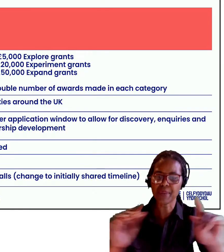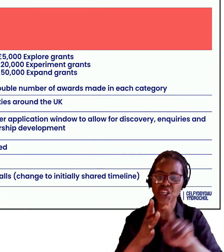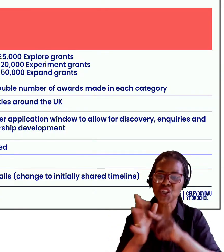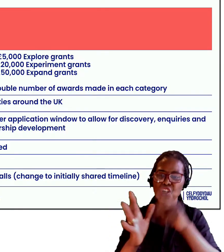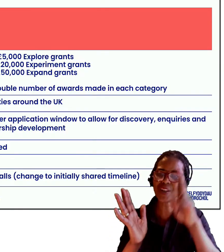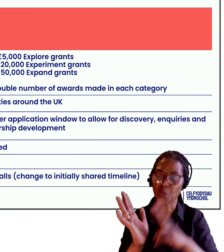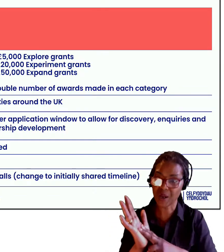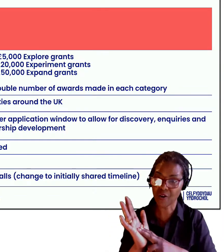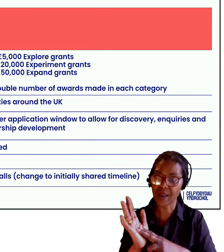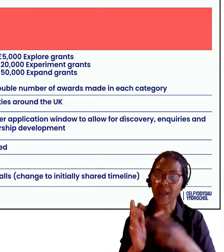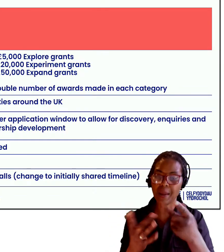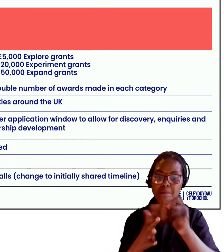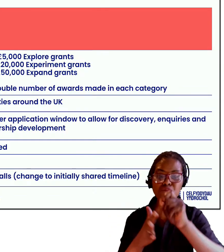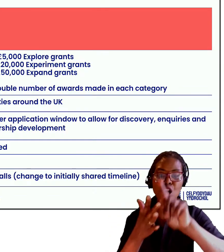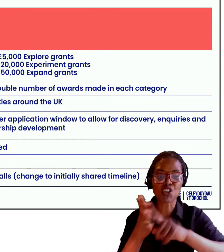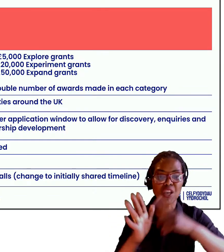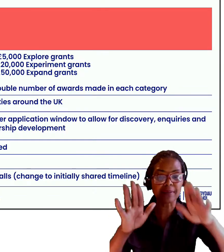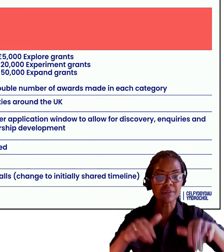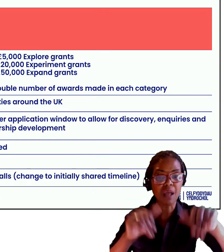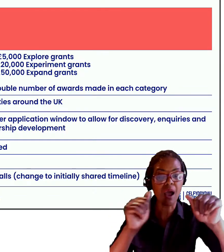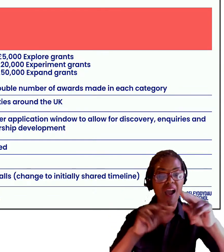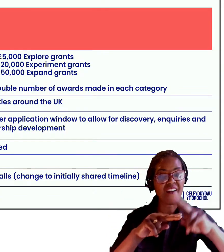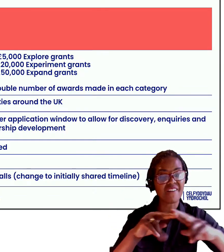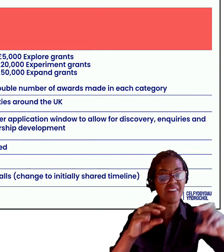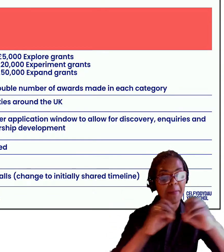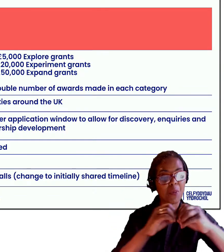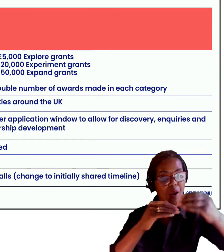from February onwards.